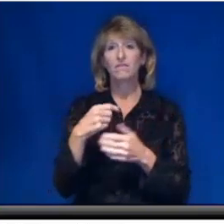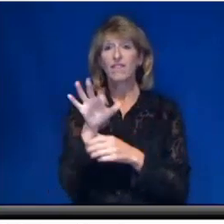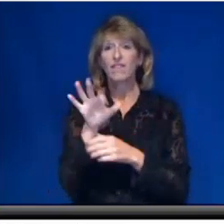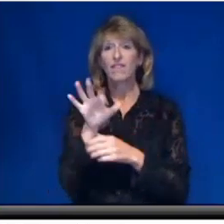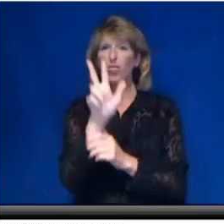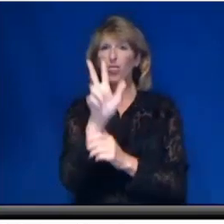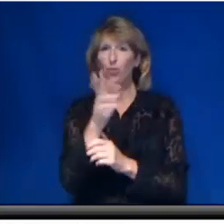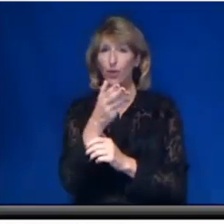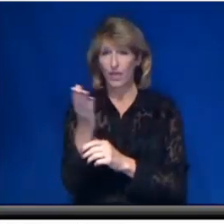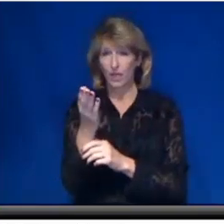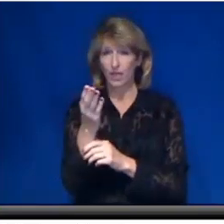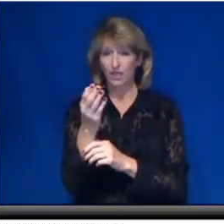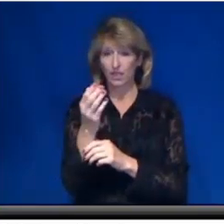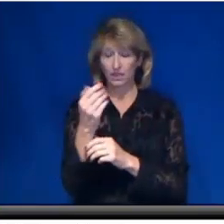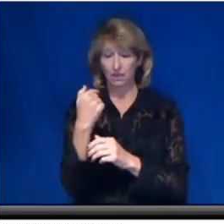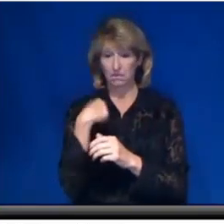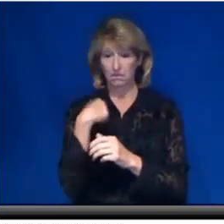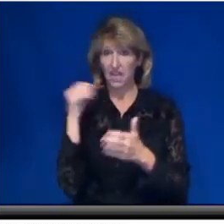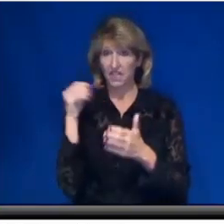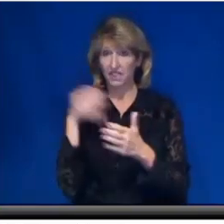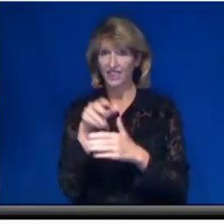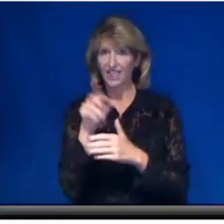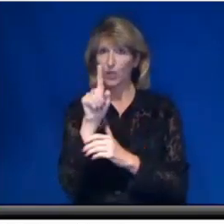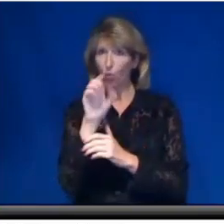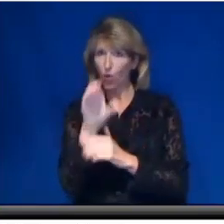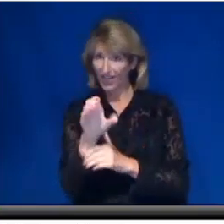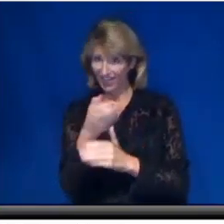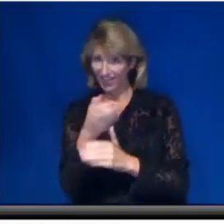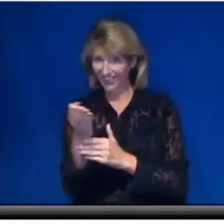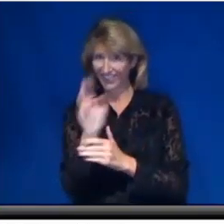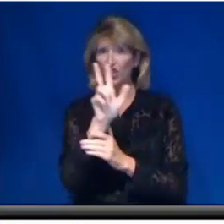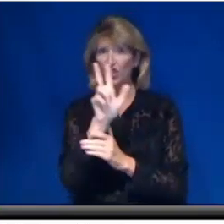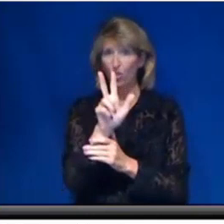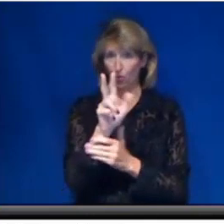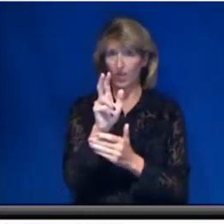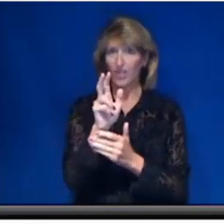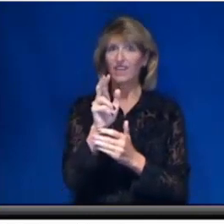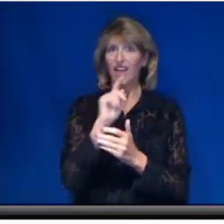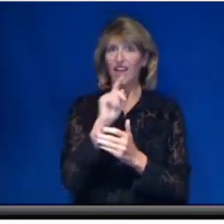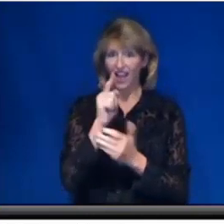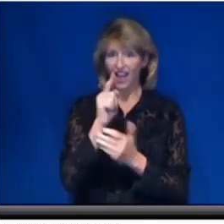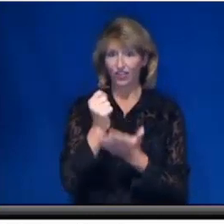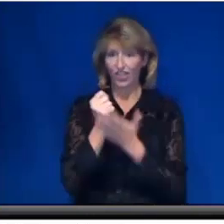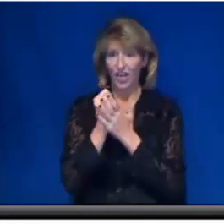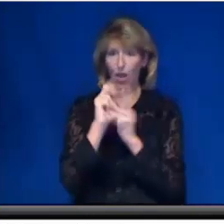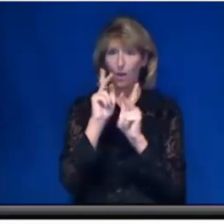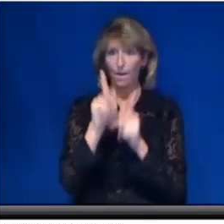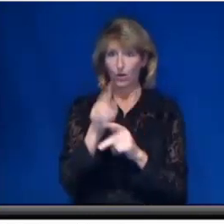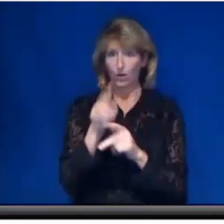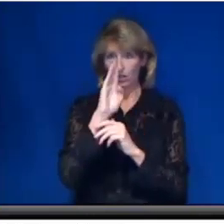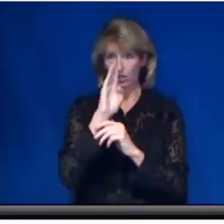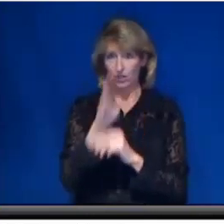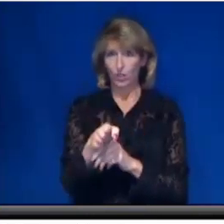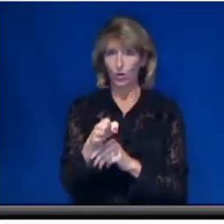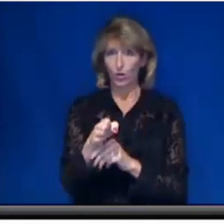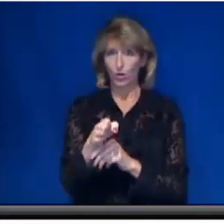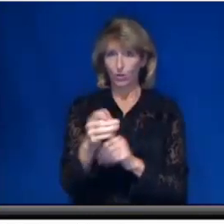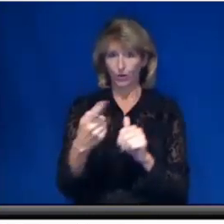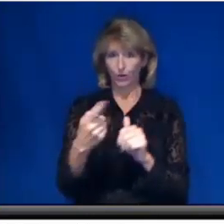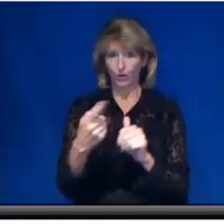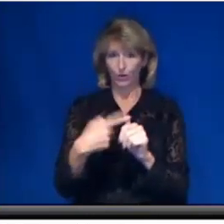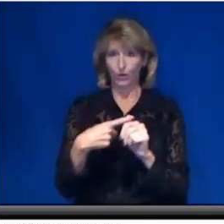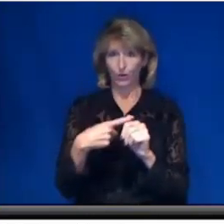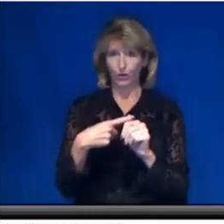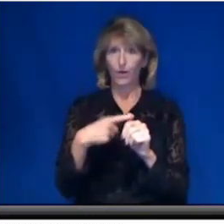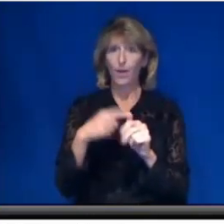if it was a deaf or hearing school, and we found 3 things that we focused on for our study. The 3 things that helped a